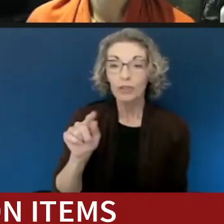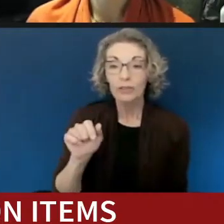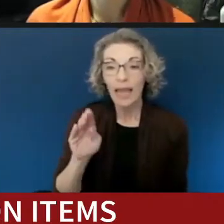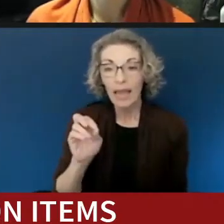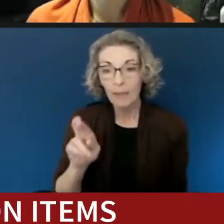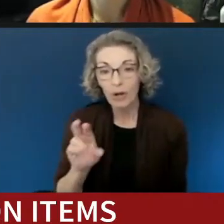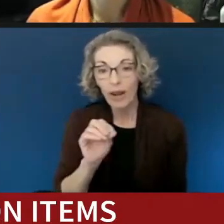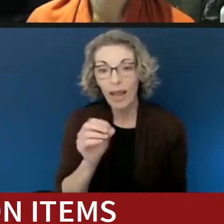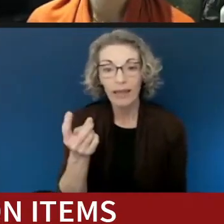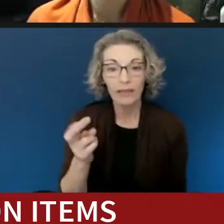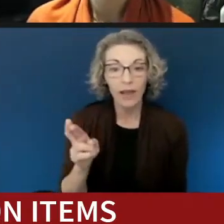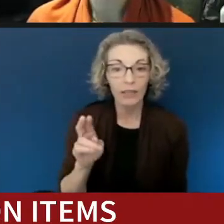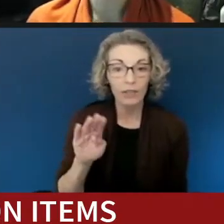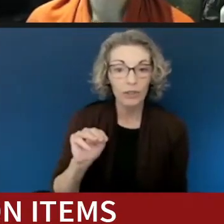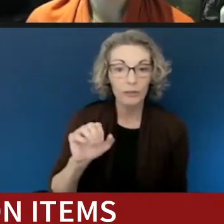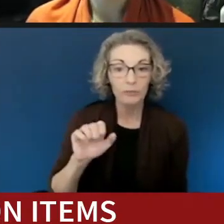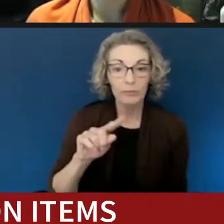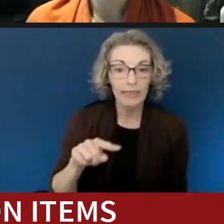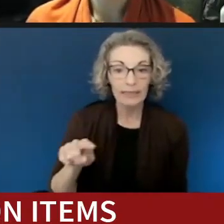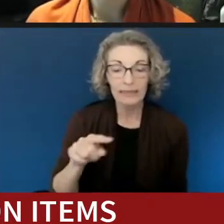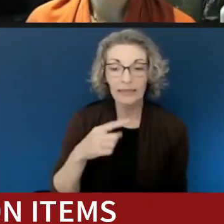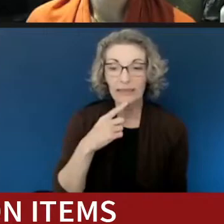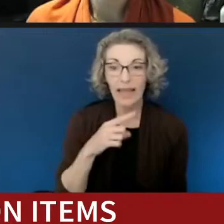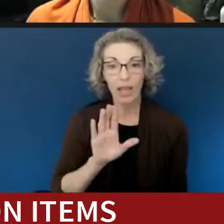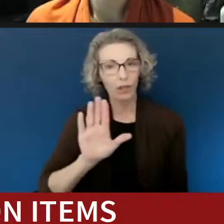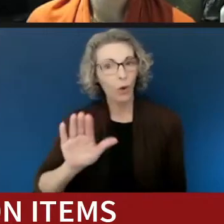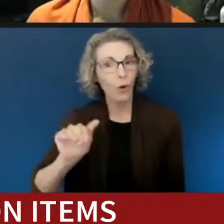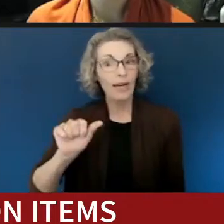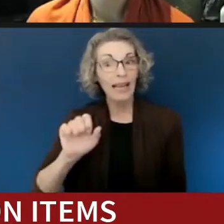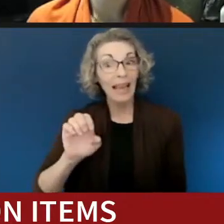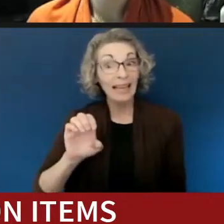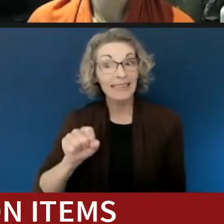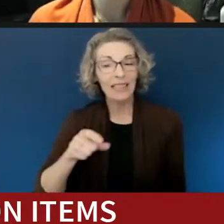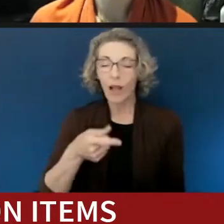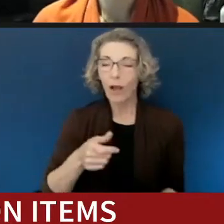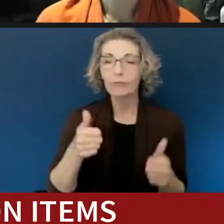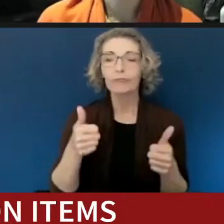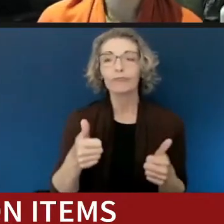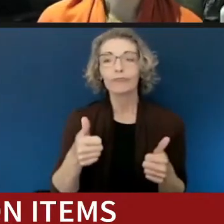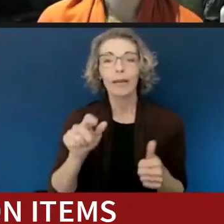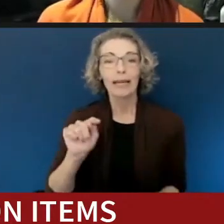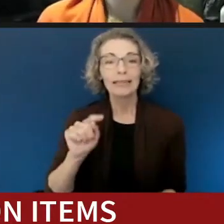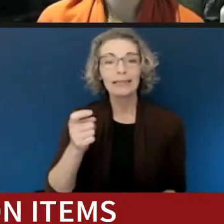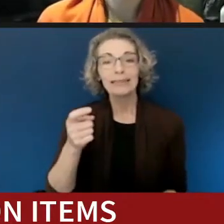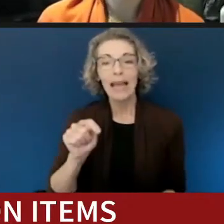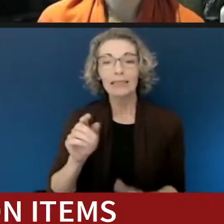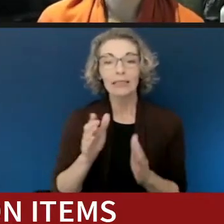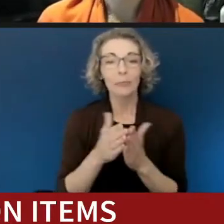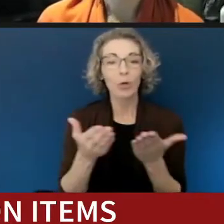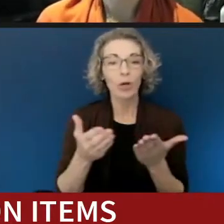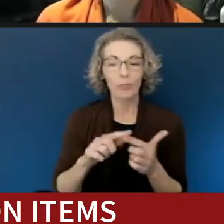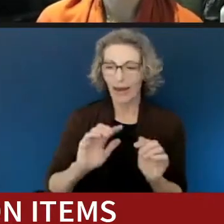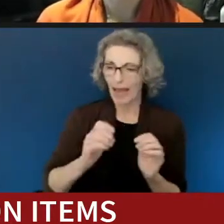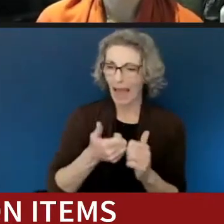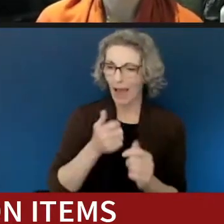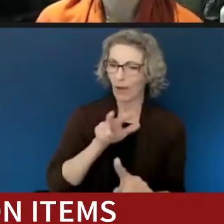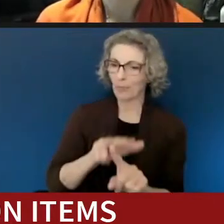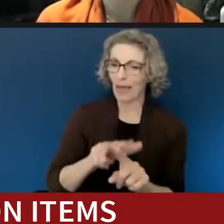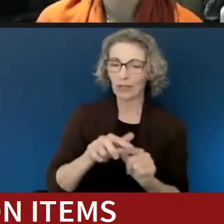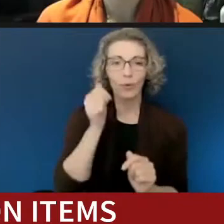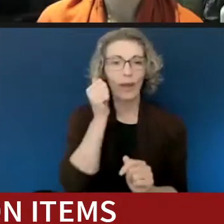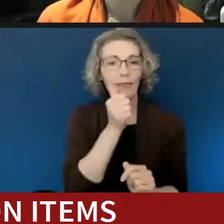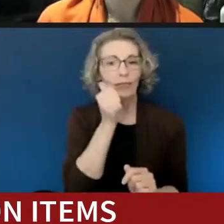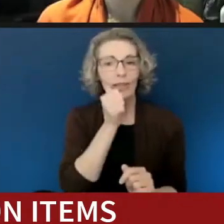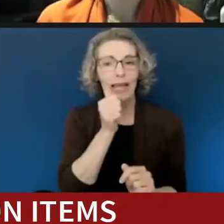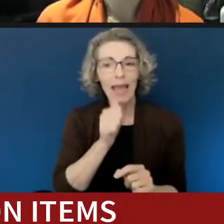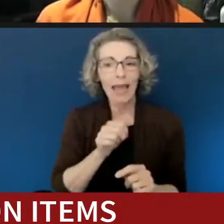are lovely, important textbook cases of ethics, but how do we actually apply this like into daily practice? And one of the